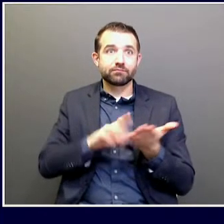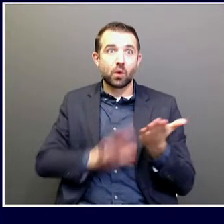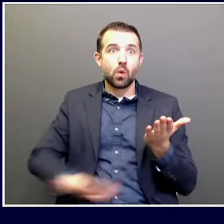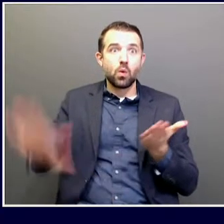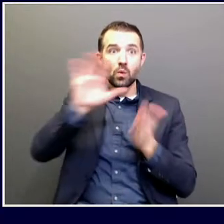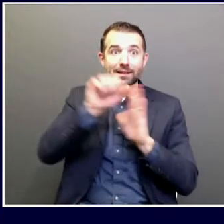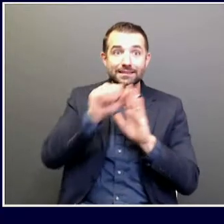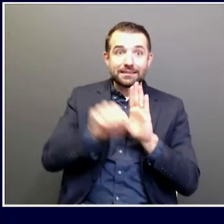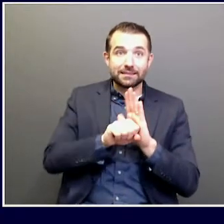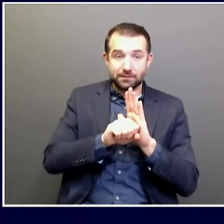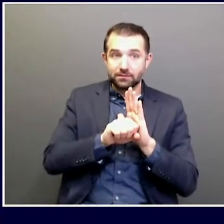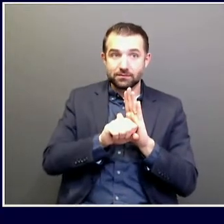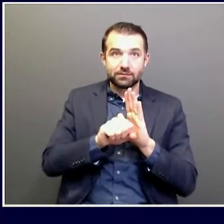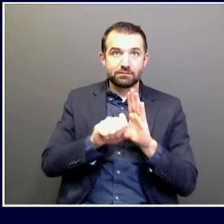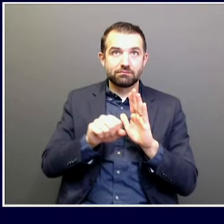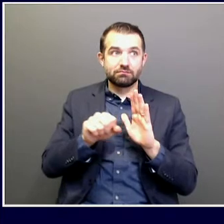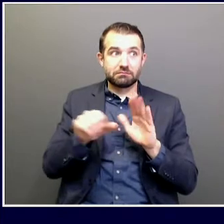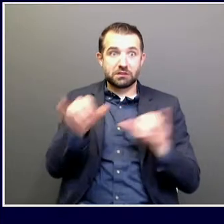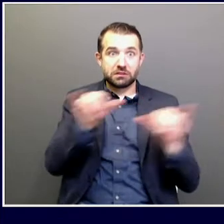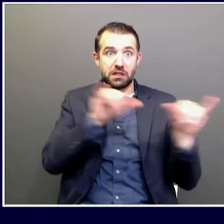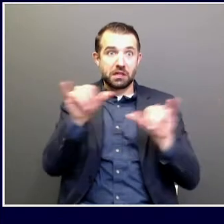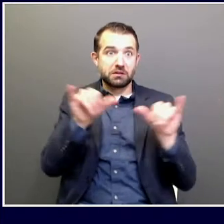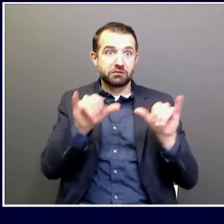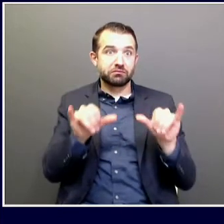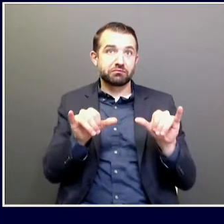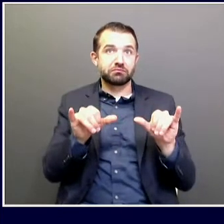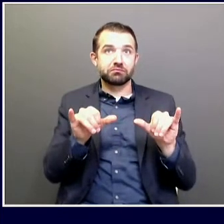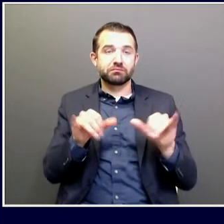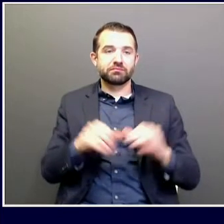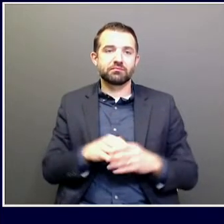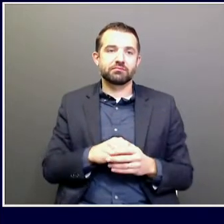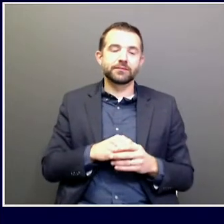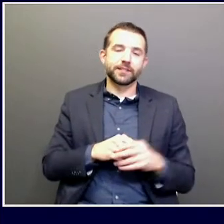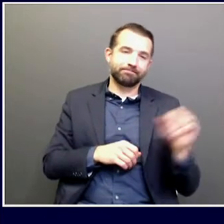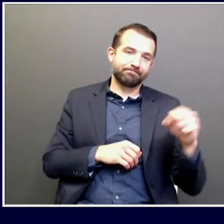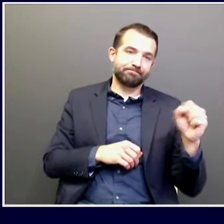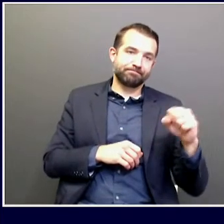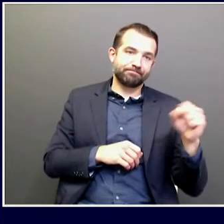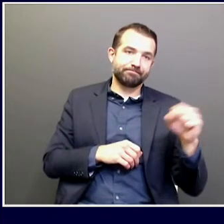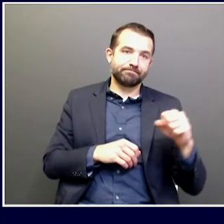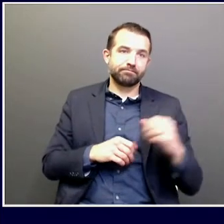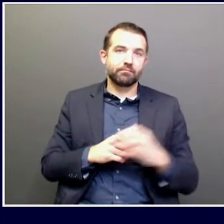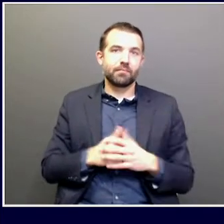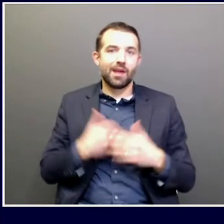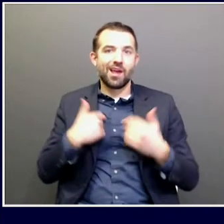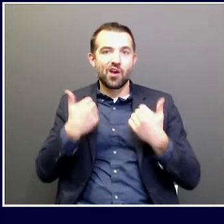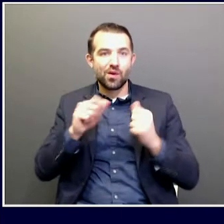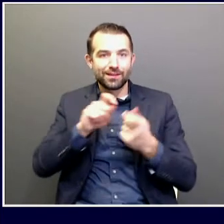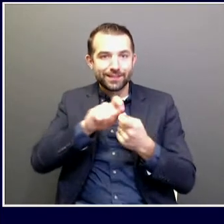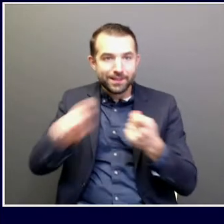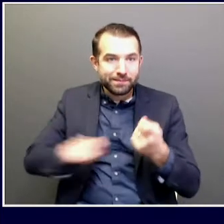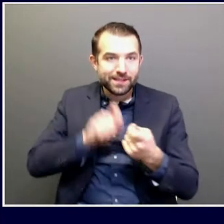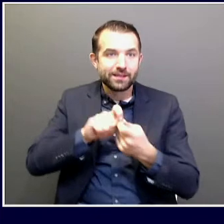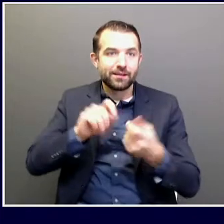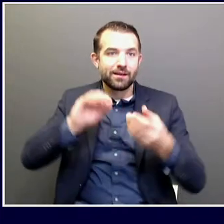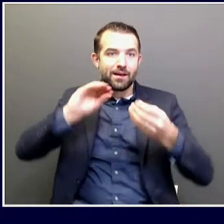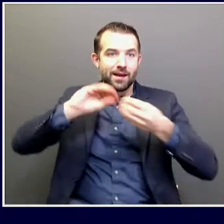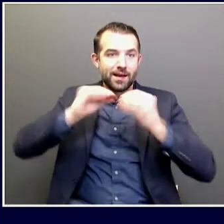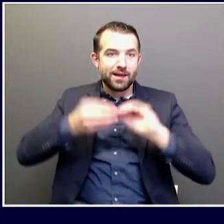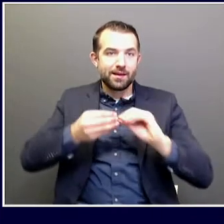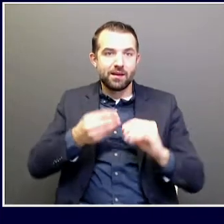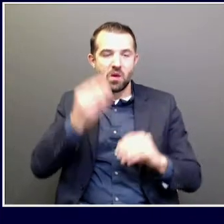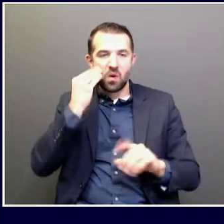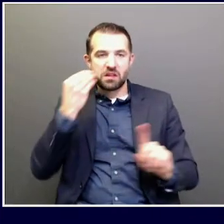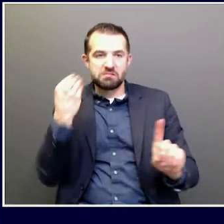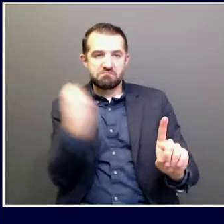Yep. Patrick, I can touch on it briefly. And we'll see if we can get more complete data or the full data set on it. But yes,